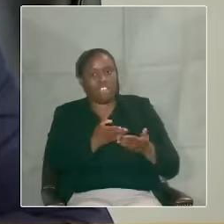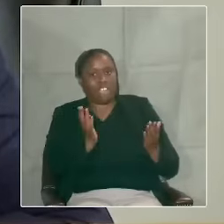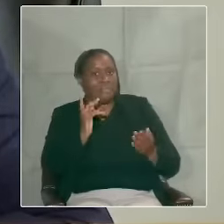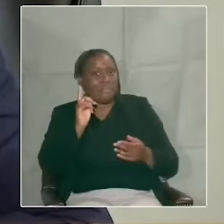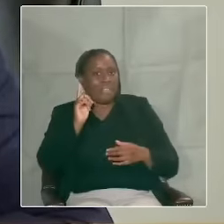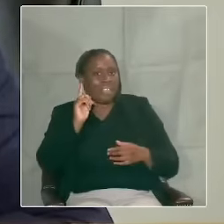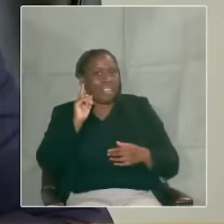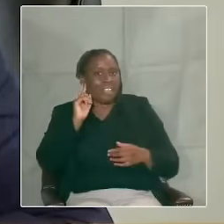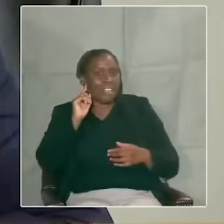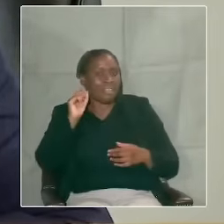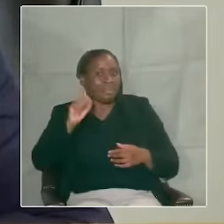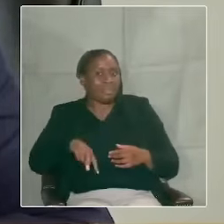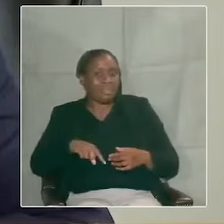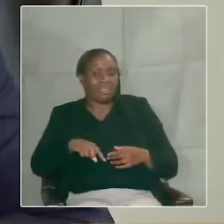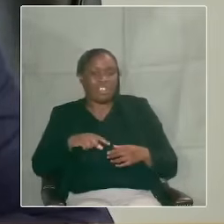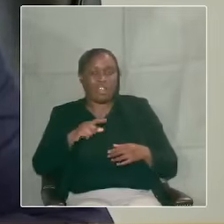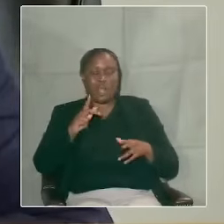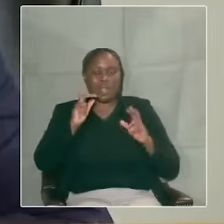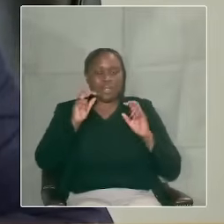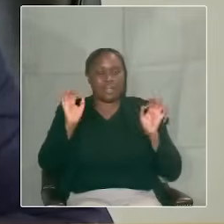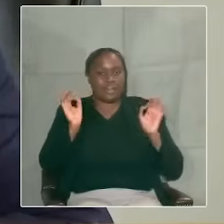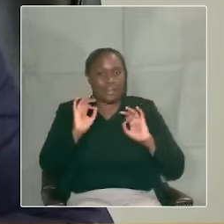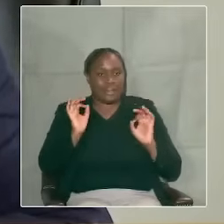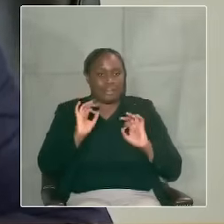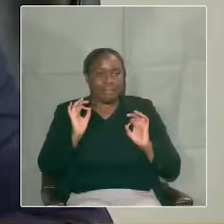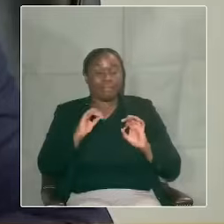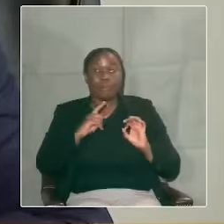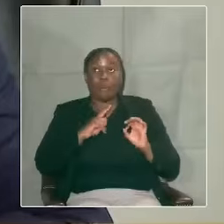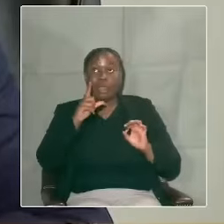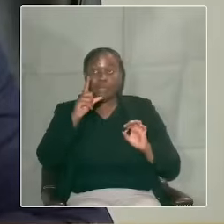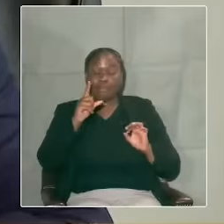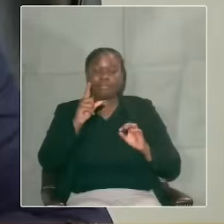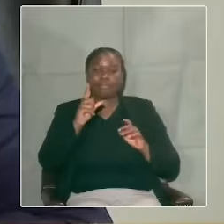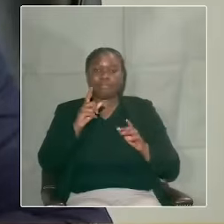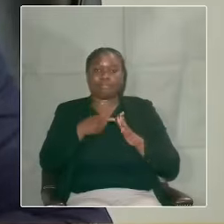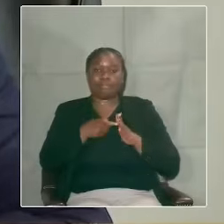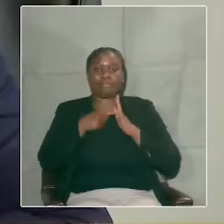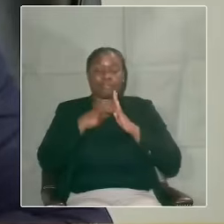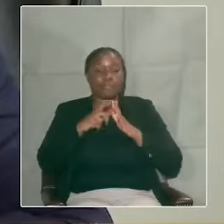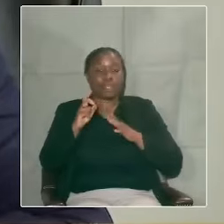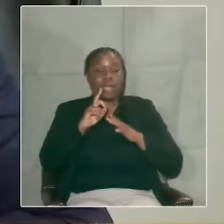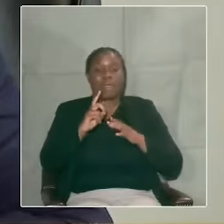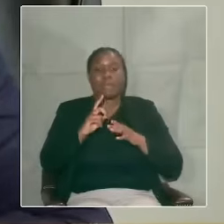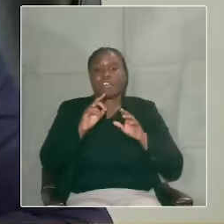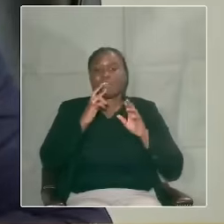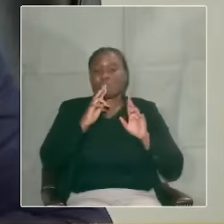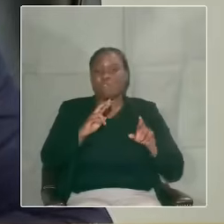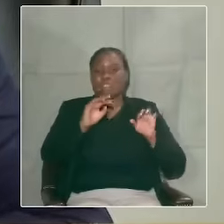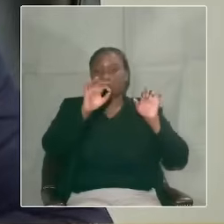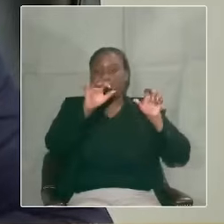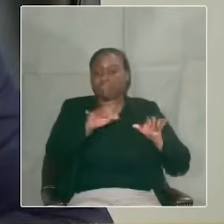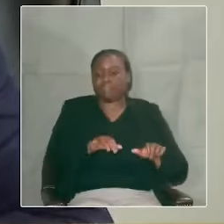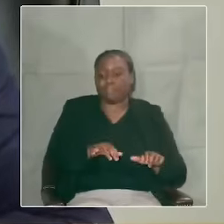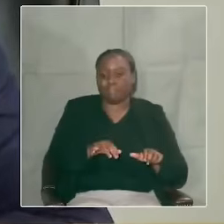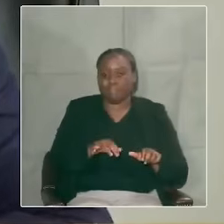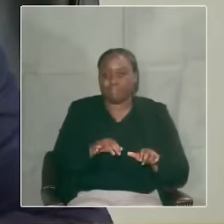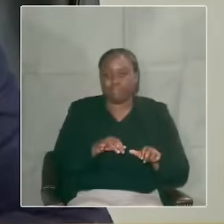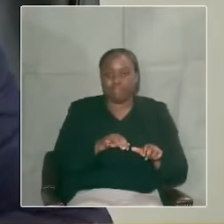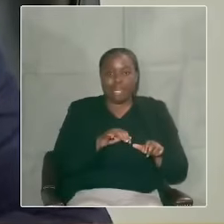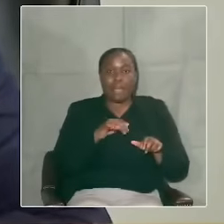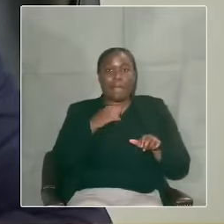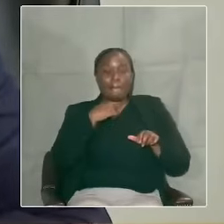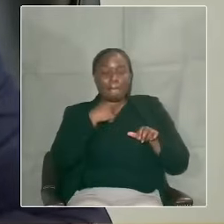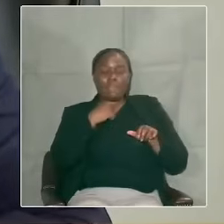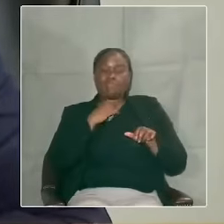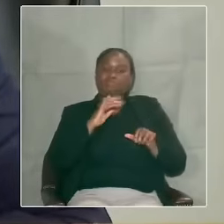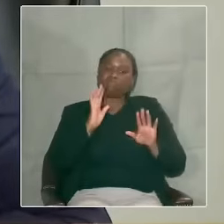insofar as the instruction was concerned was the preparation of the reports, which I then